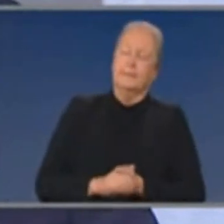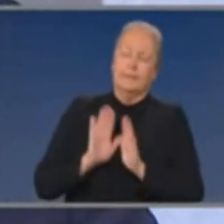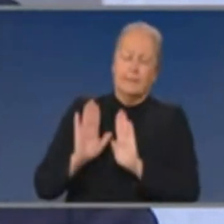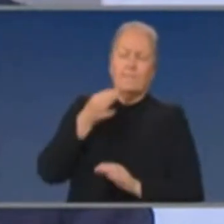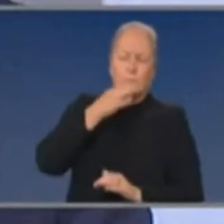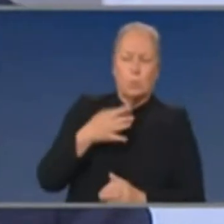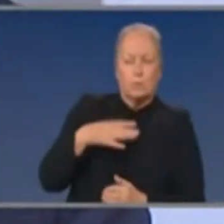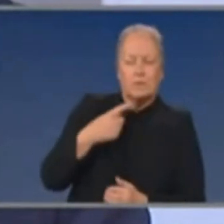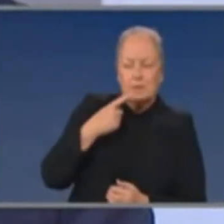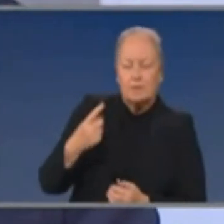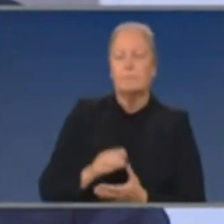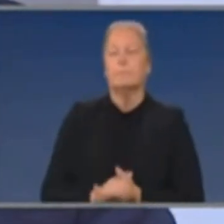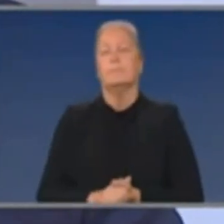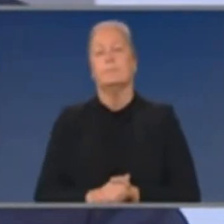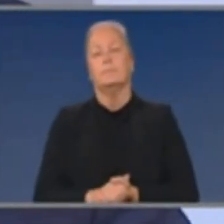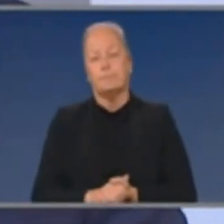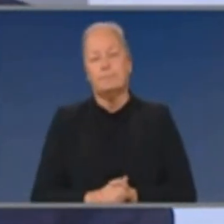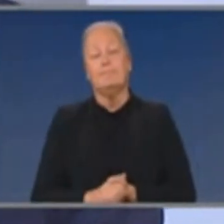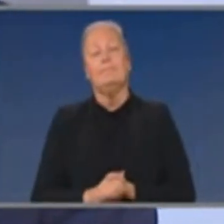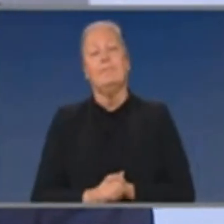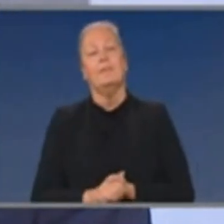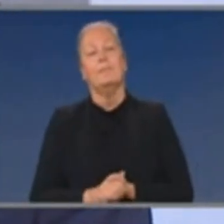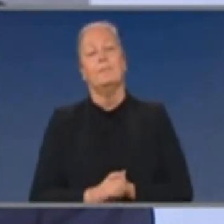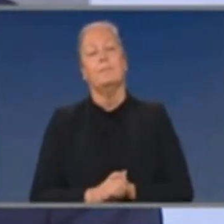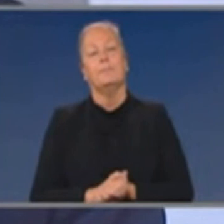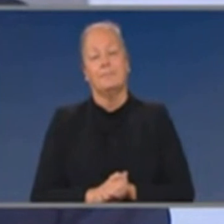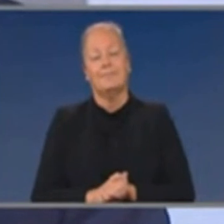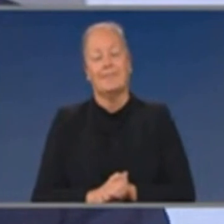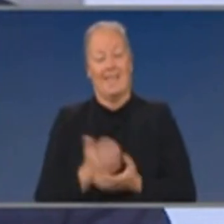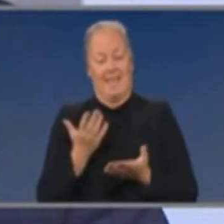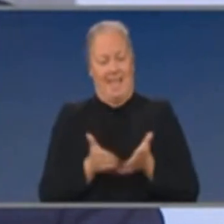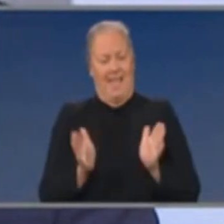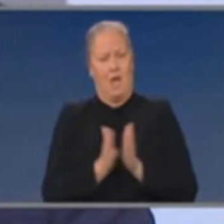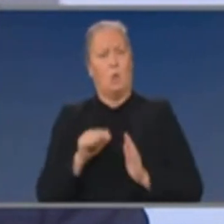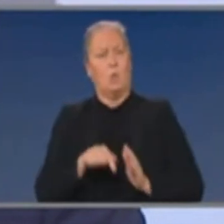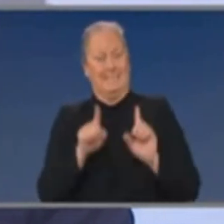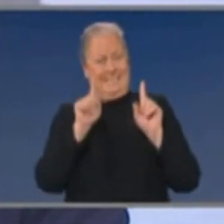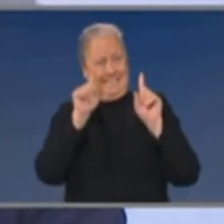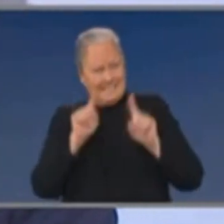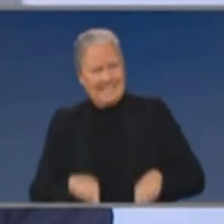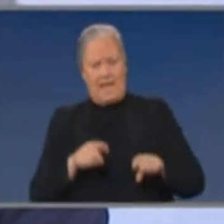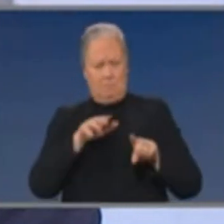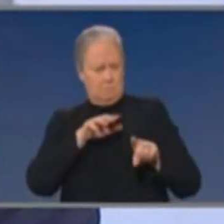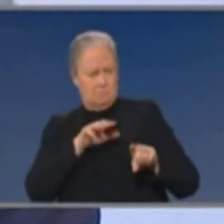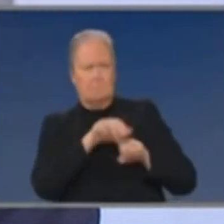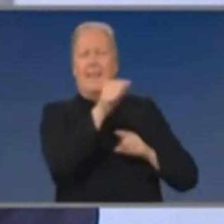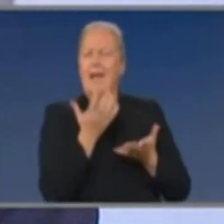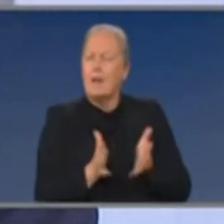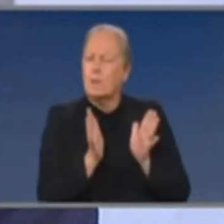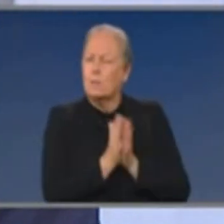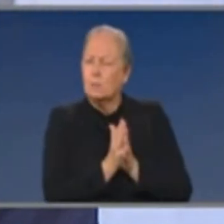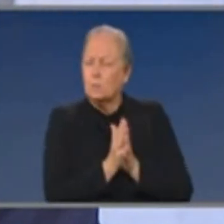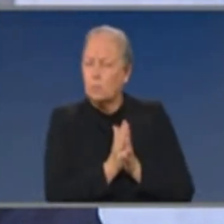is how an initial outbreak is first identified and where individuals are